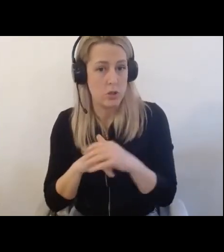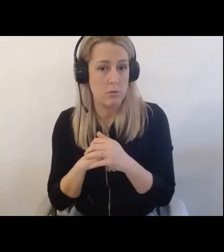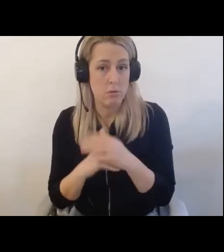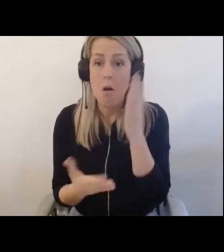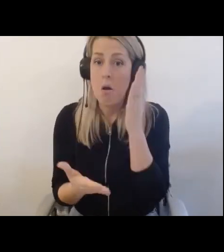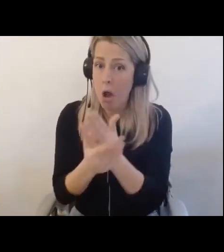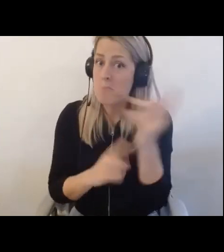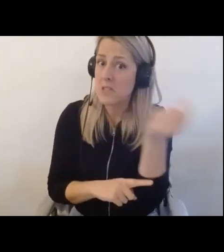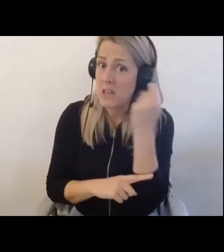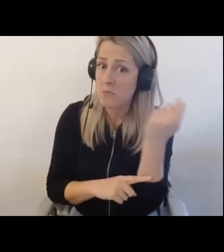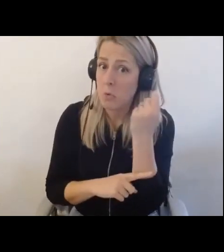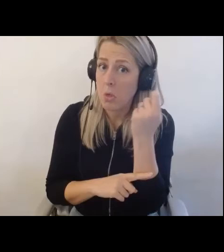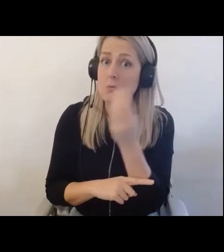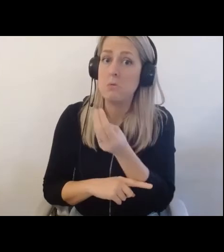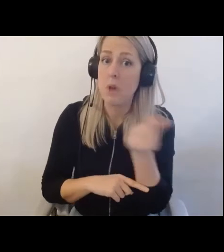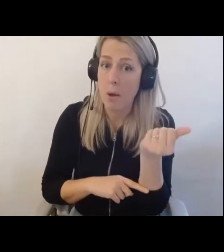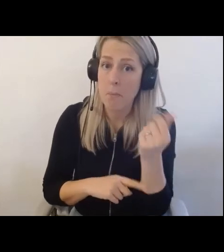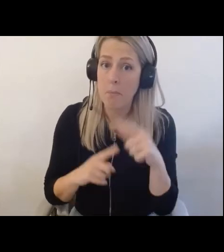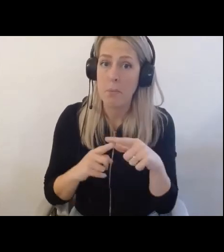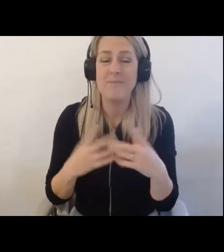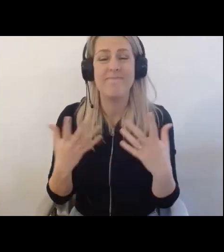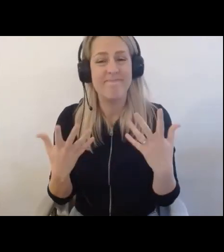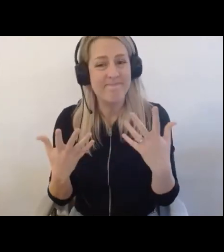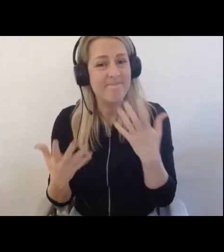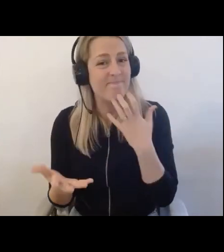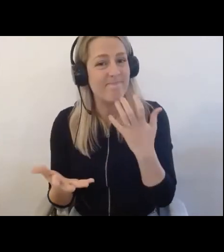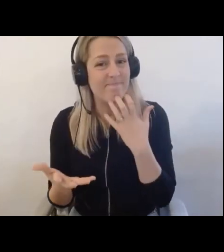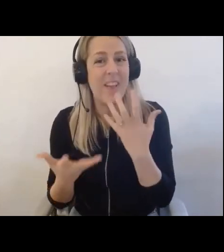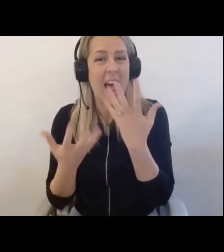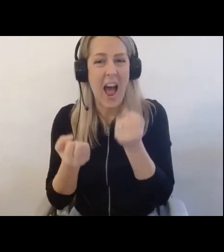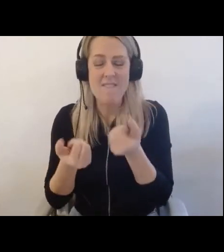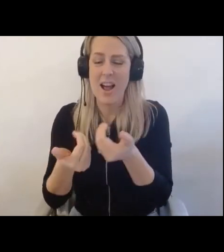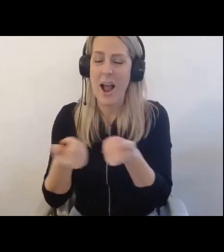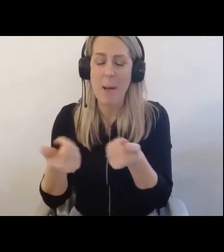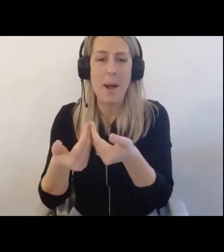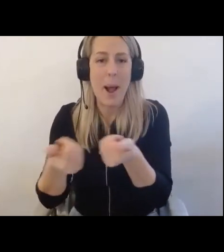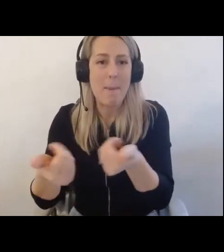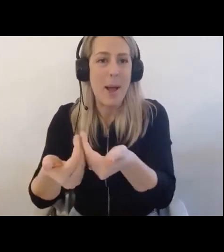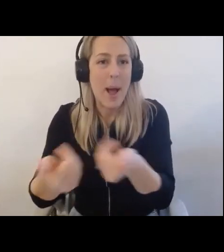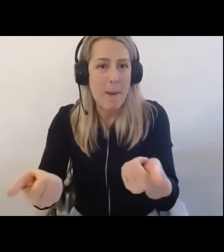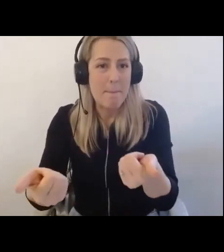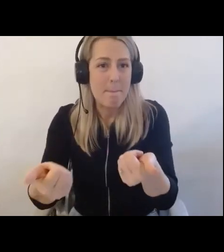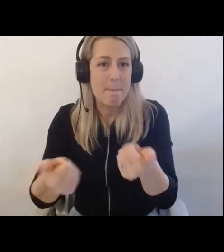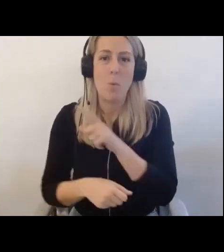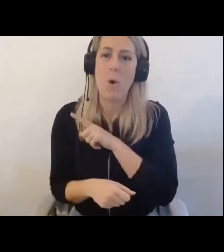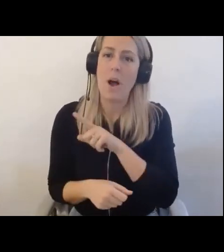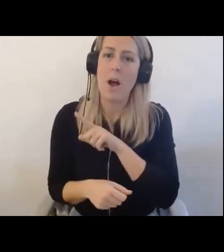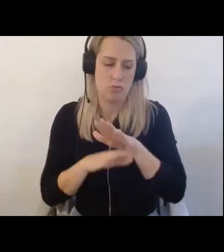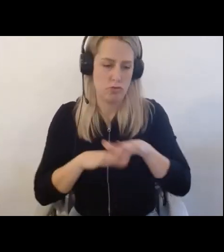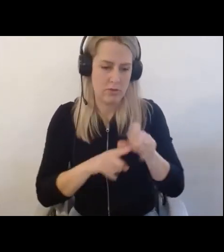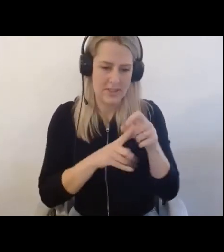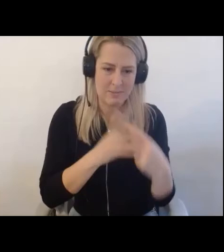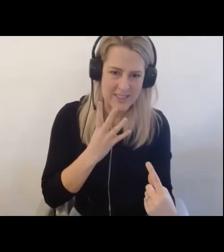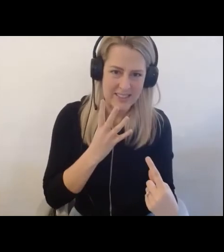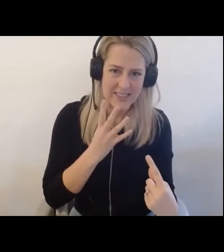but similarly, we've seen very much the widening gaps between children with disabilities and children